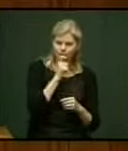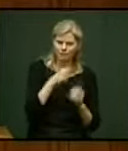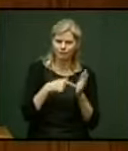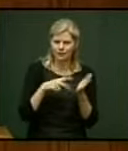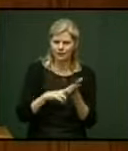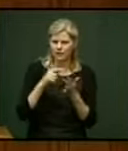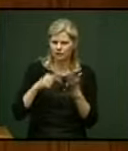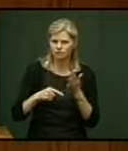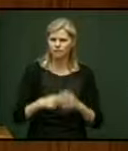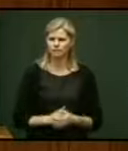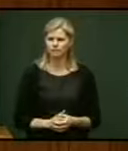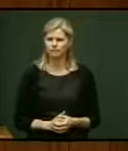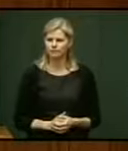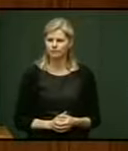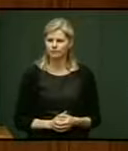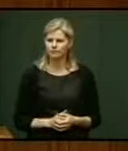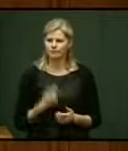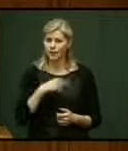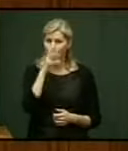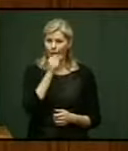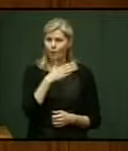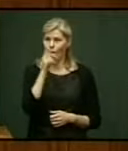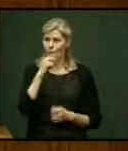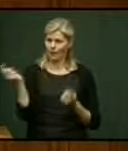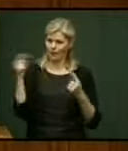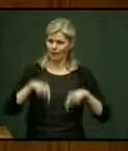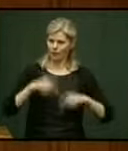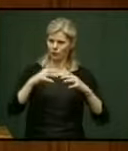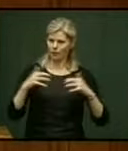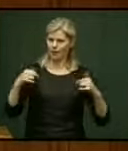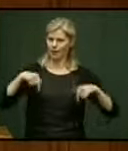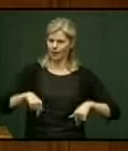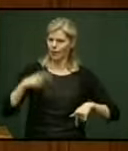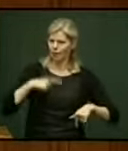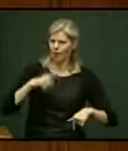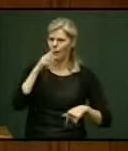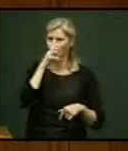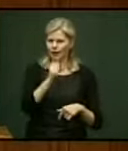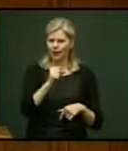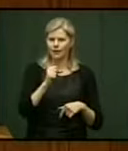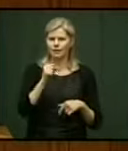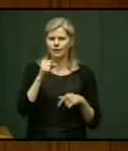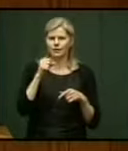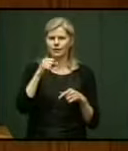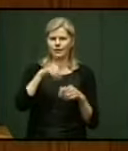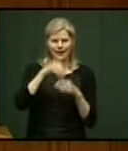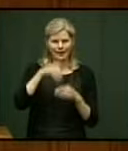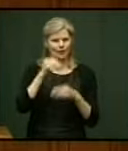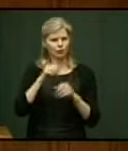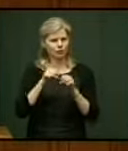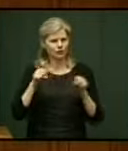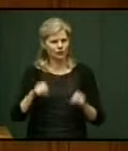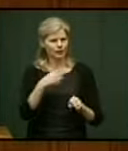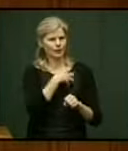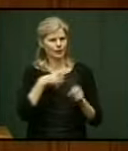this House has come here because they believe in the possibility of democracy and that their contribution can have a